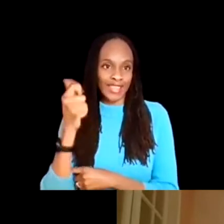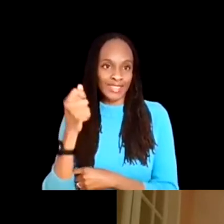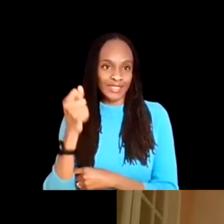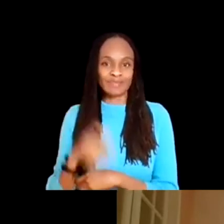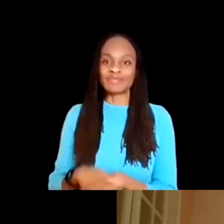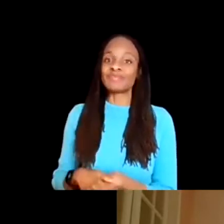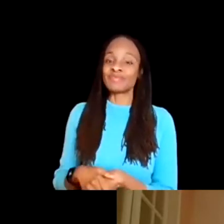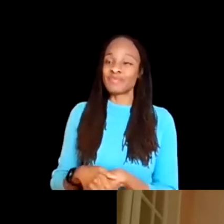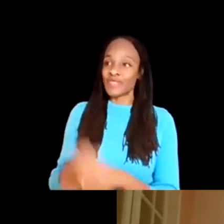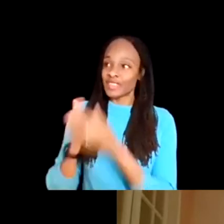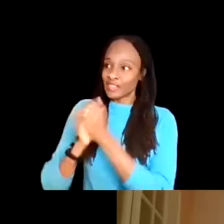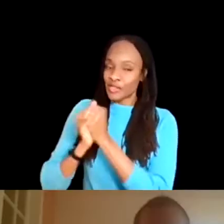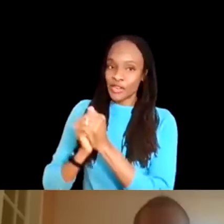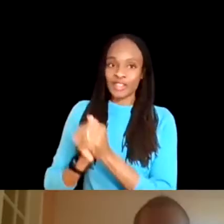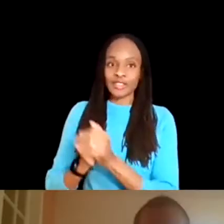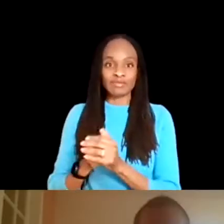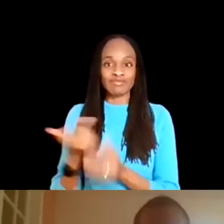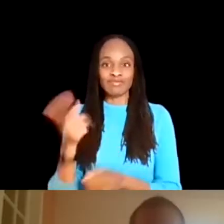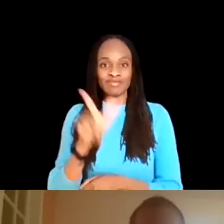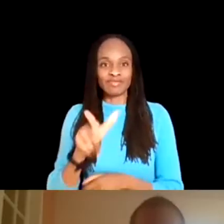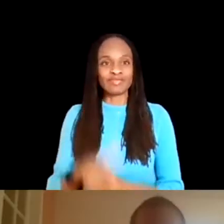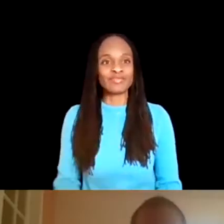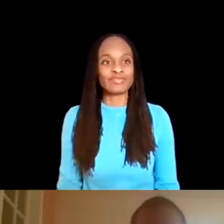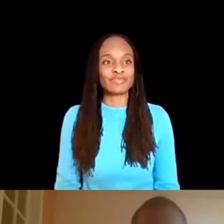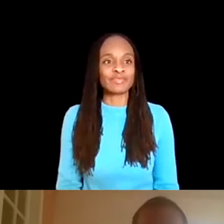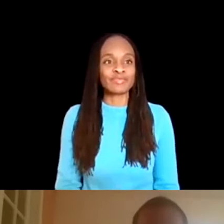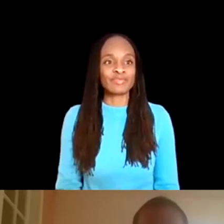Congratulations, Hikari.